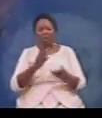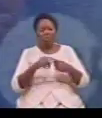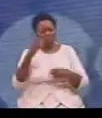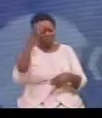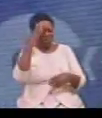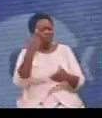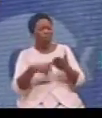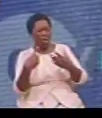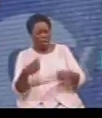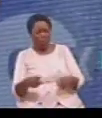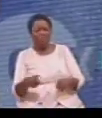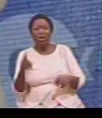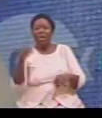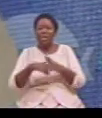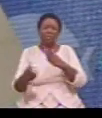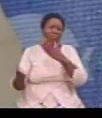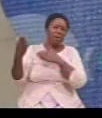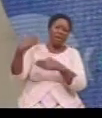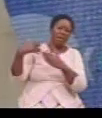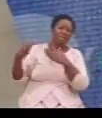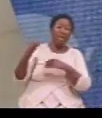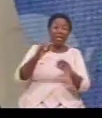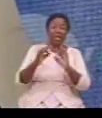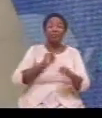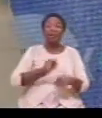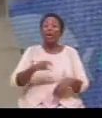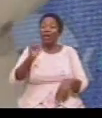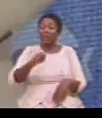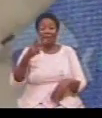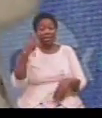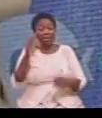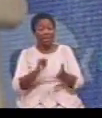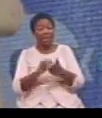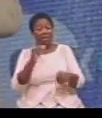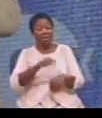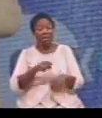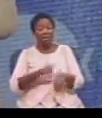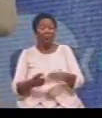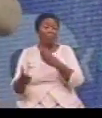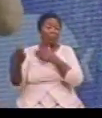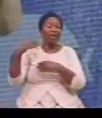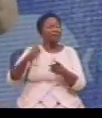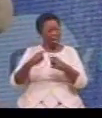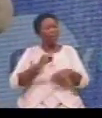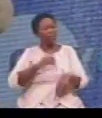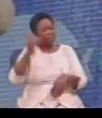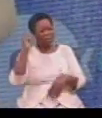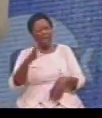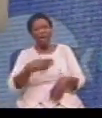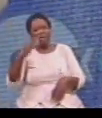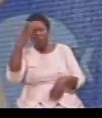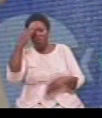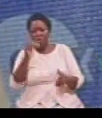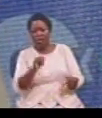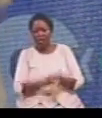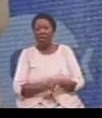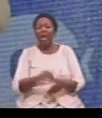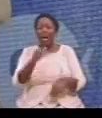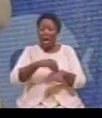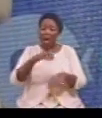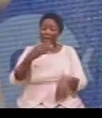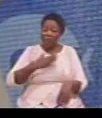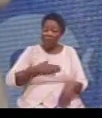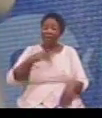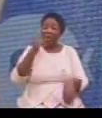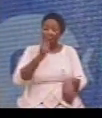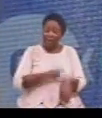what happened in the past. If I can see that in the past, then I will know. Now at my